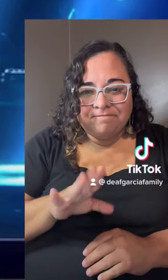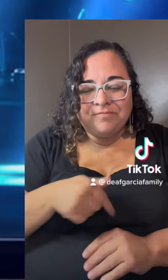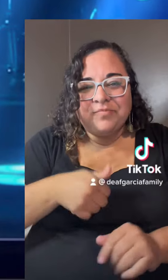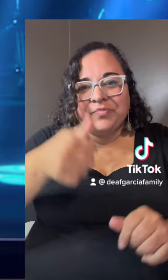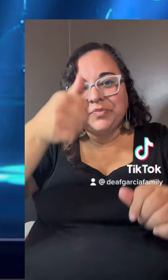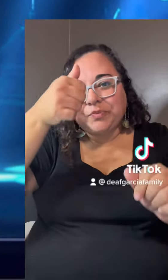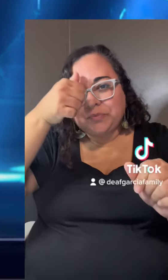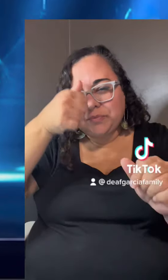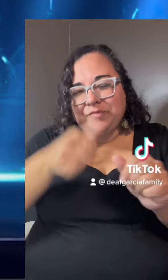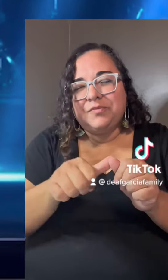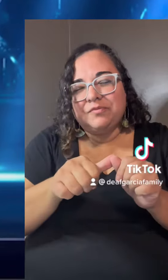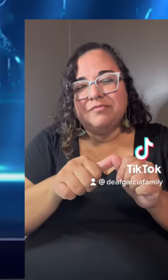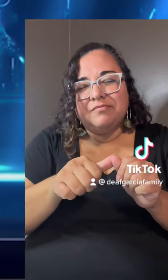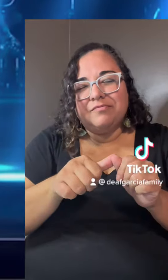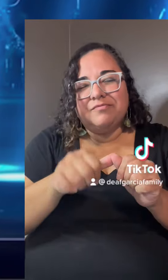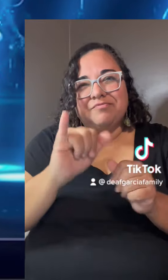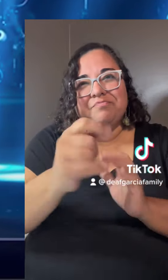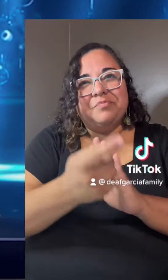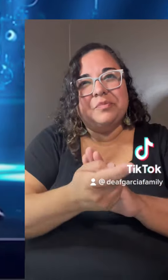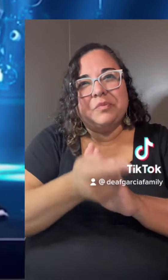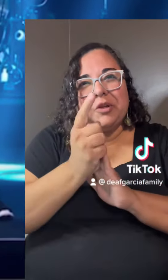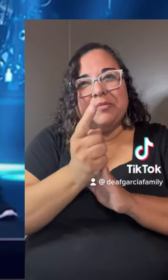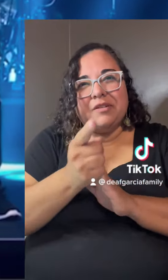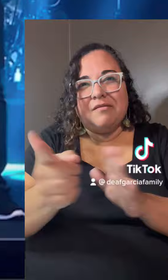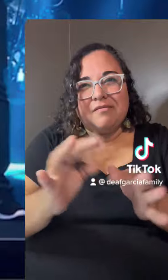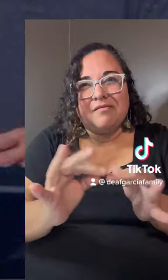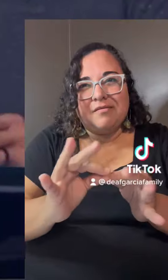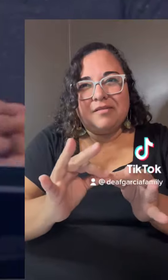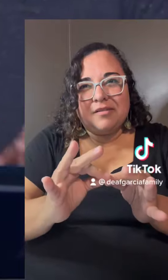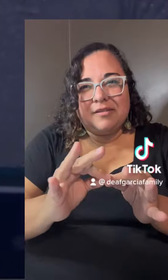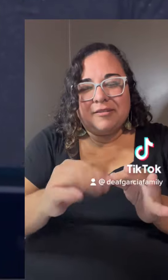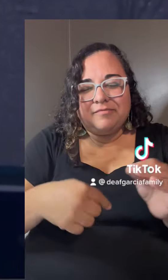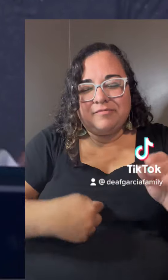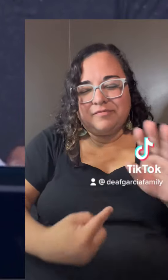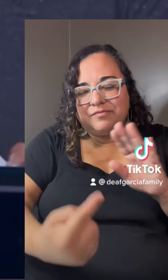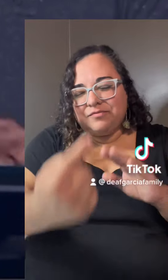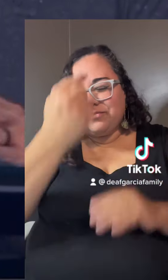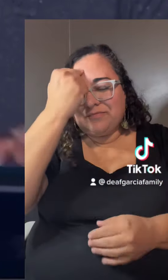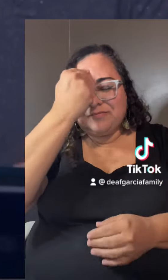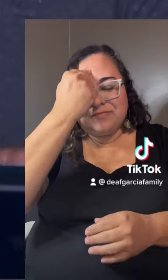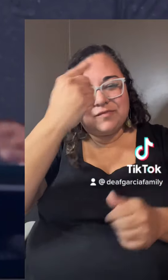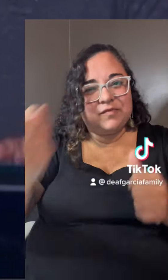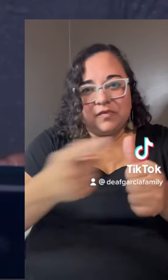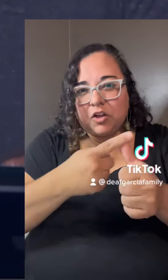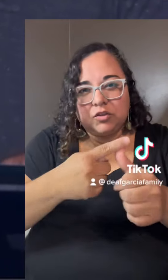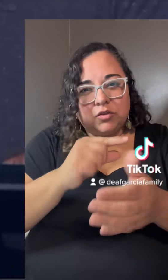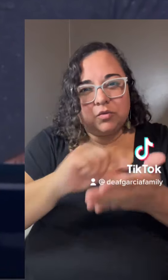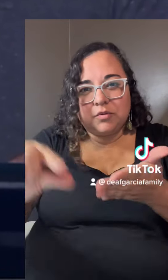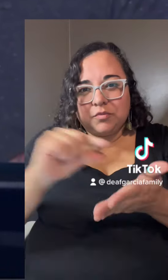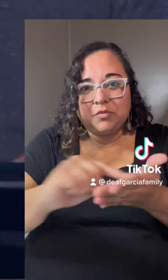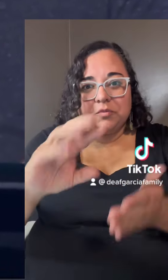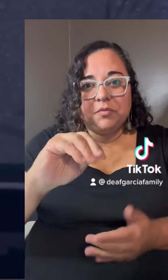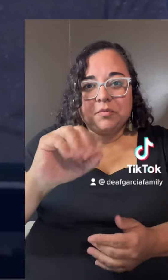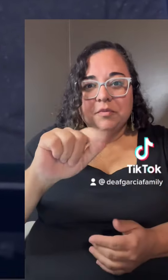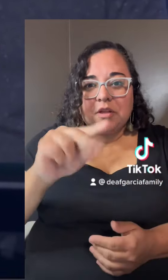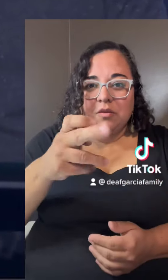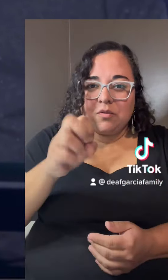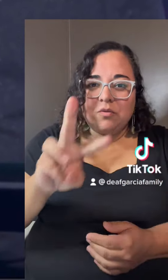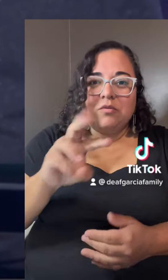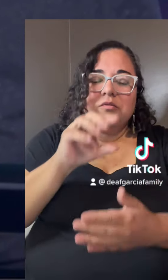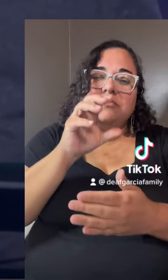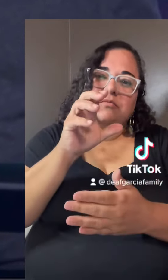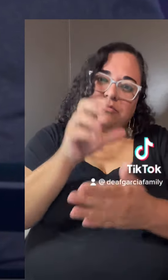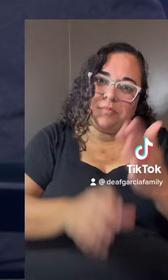And I remember at that moment, the first verse that came to my mind was Matthew